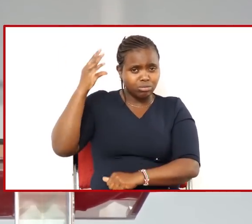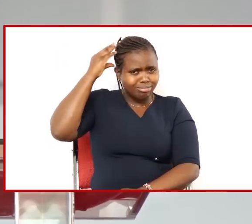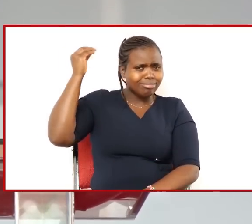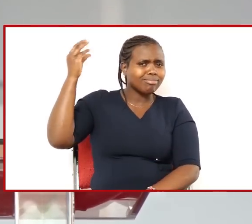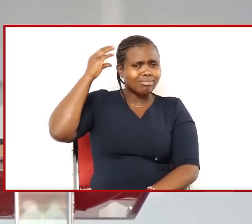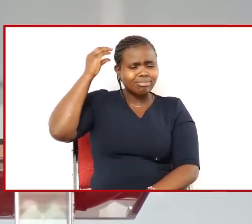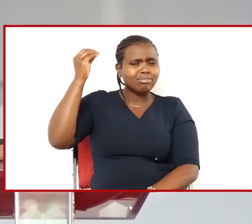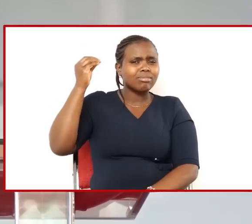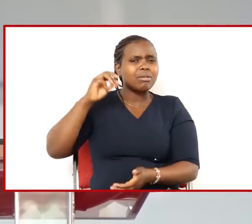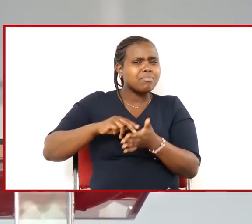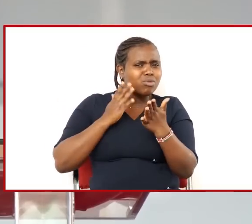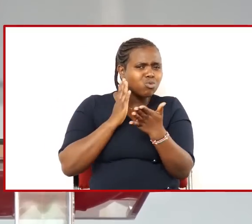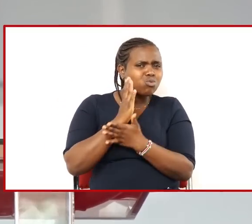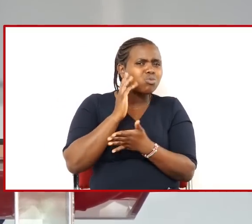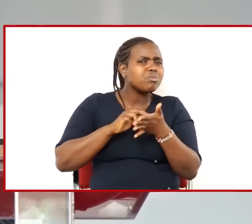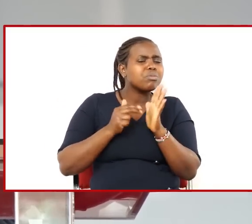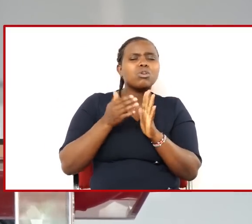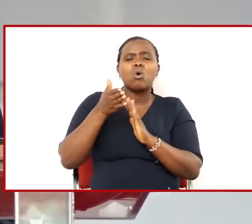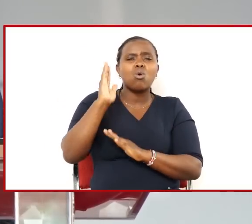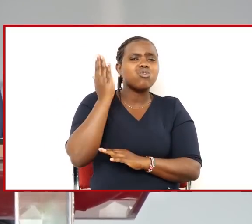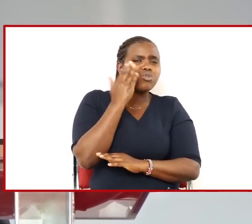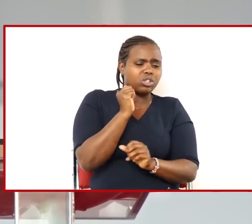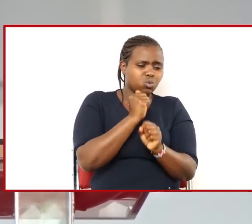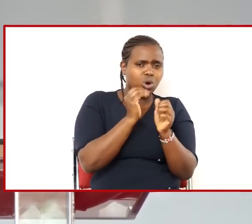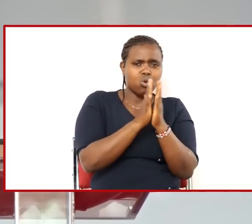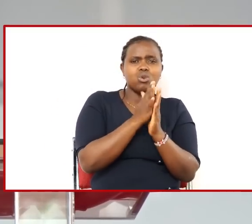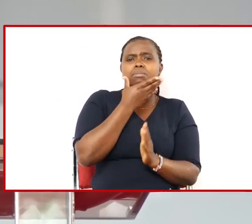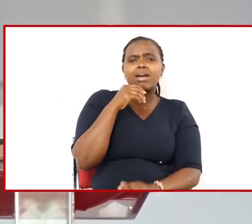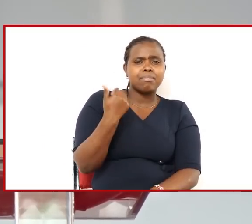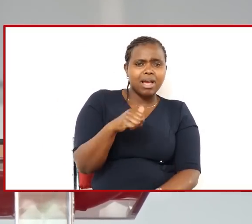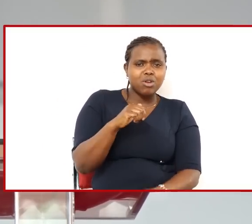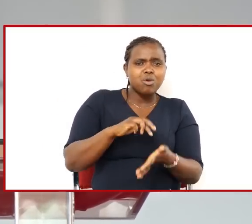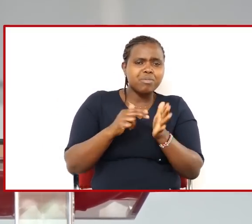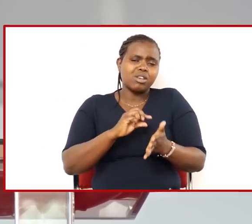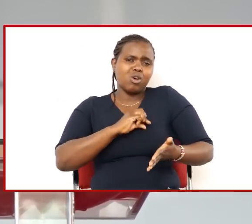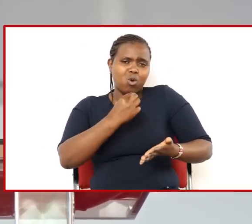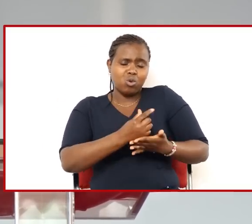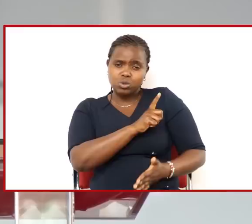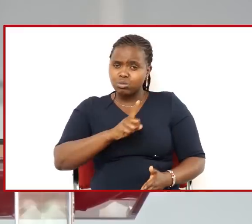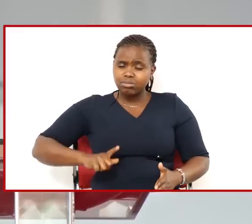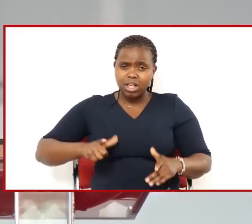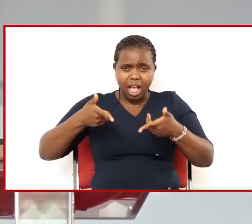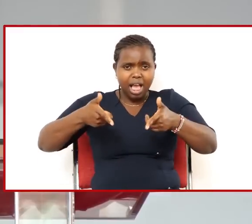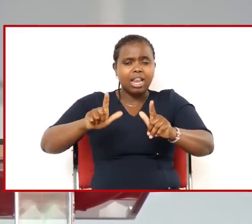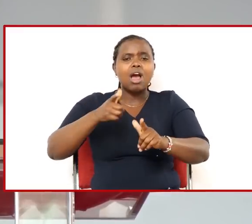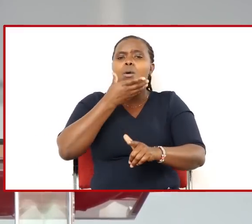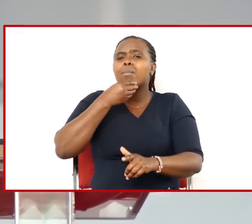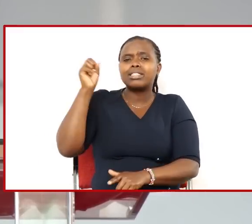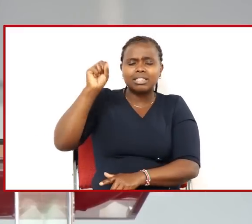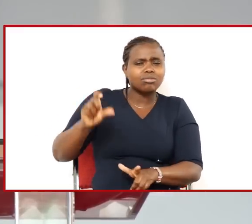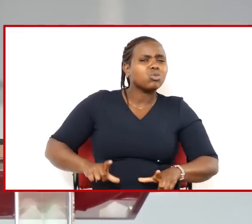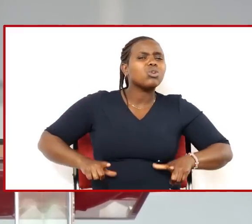that God was not through with him yet. The grace of God allowed Samson to live long